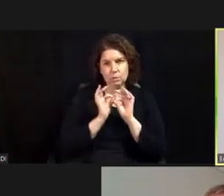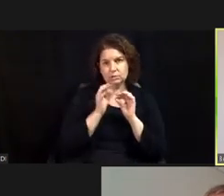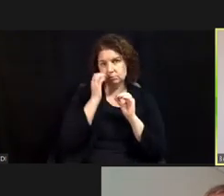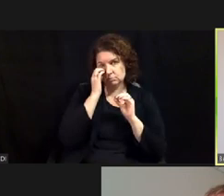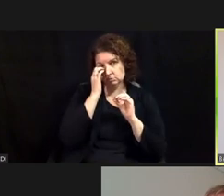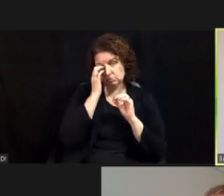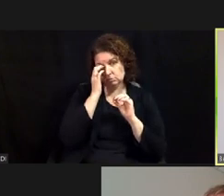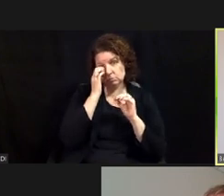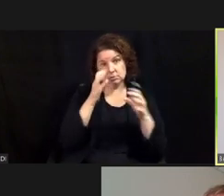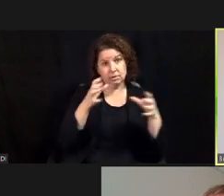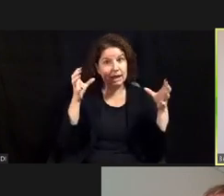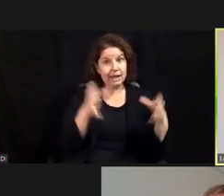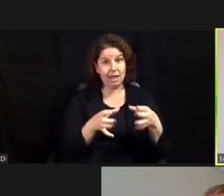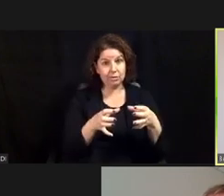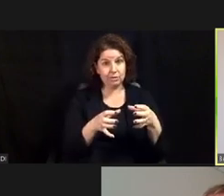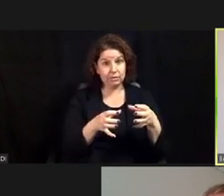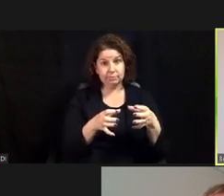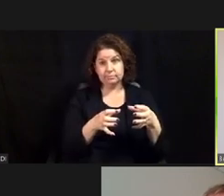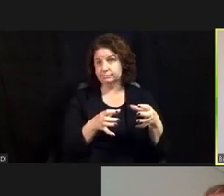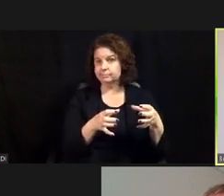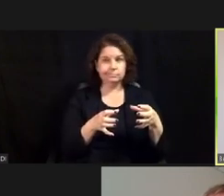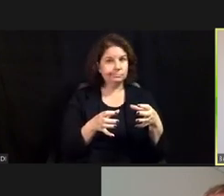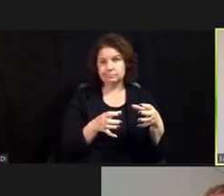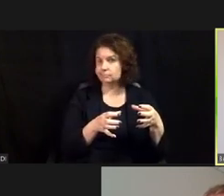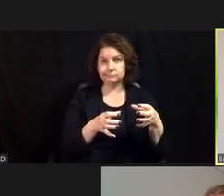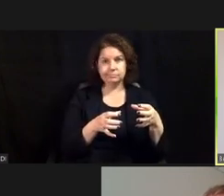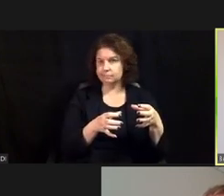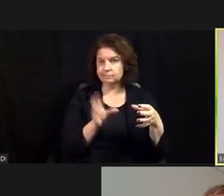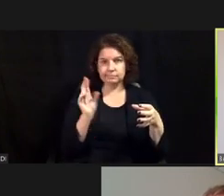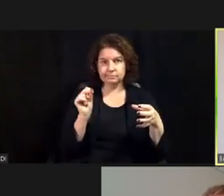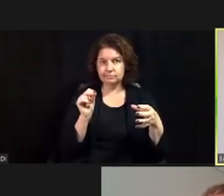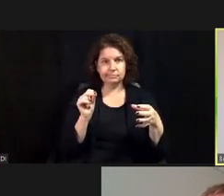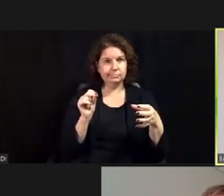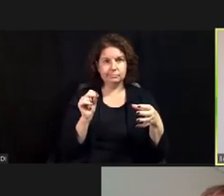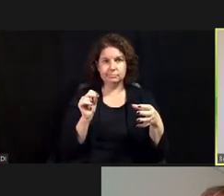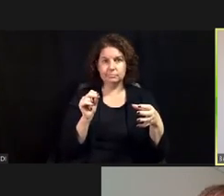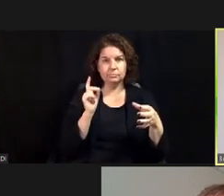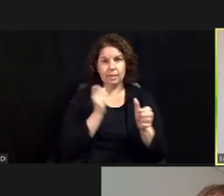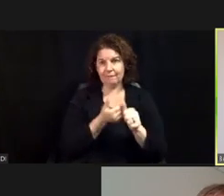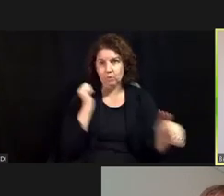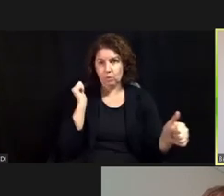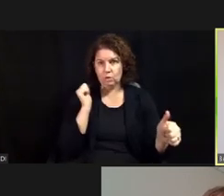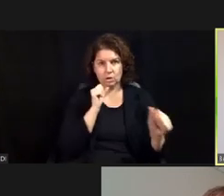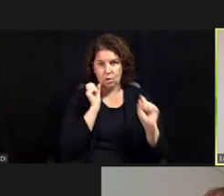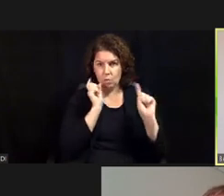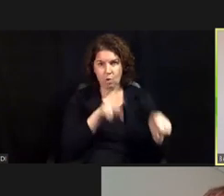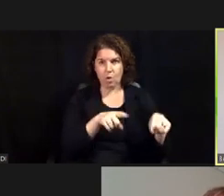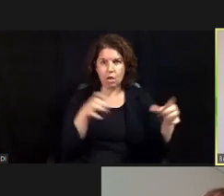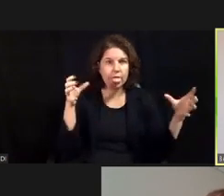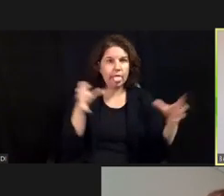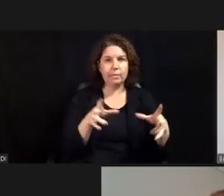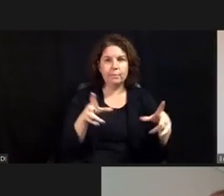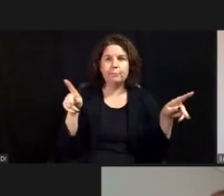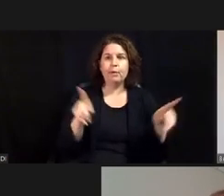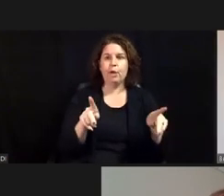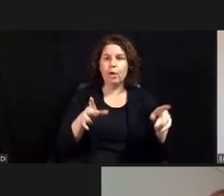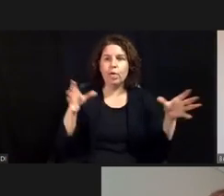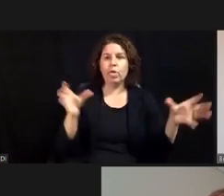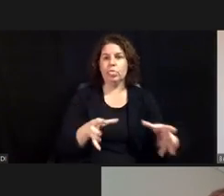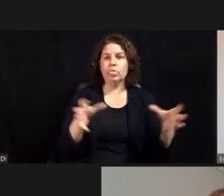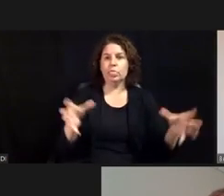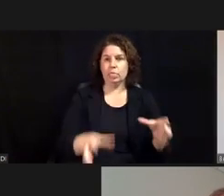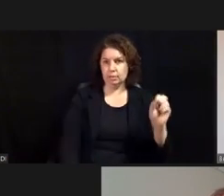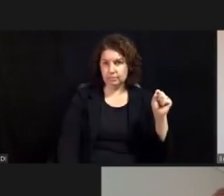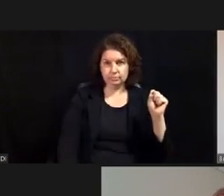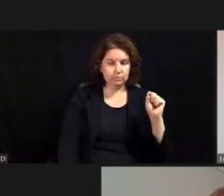really should be avoided. Please avoid those large gatherings. Excellent. Thank you for